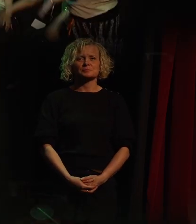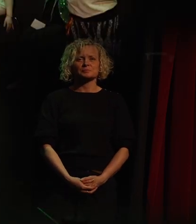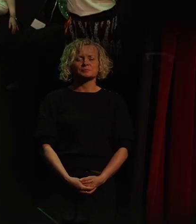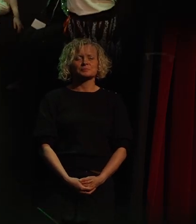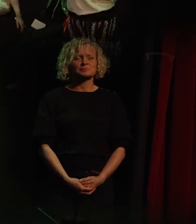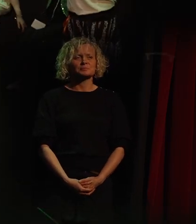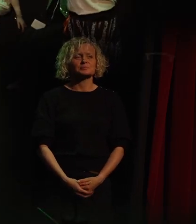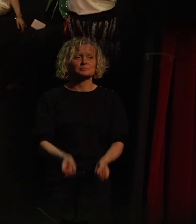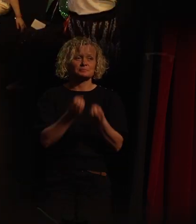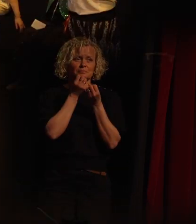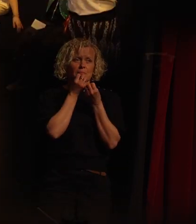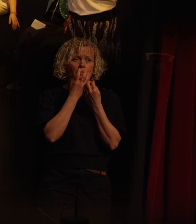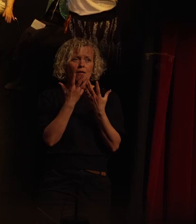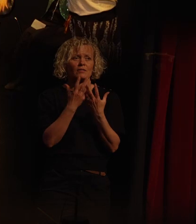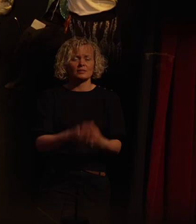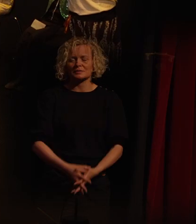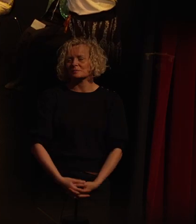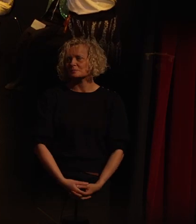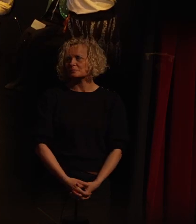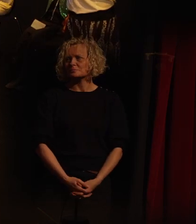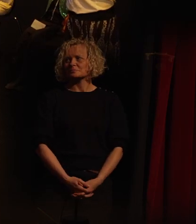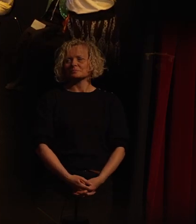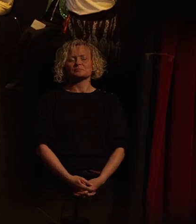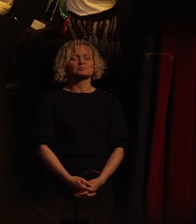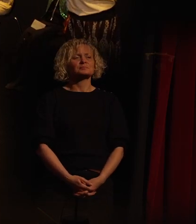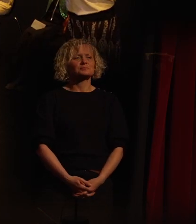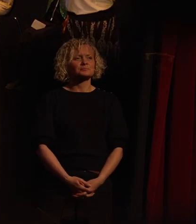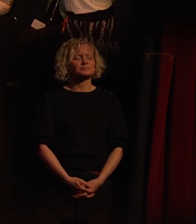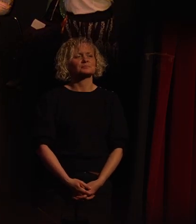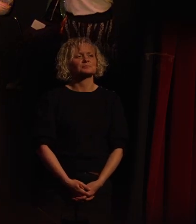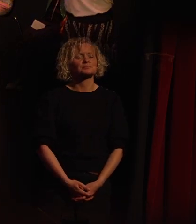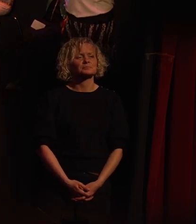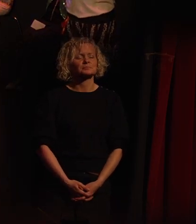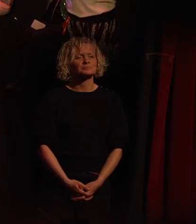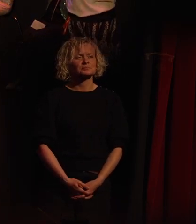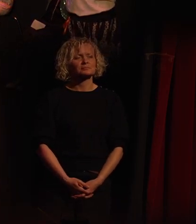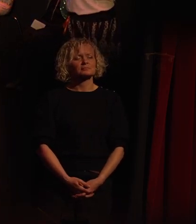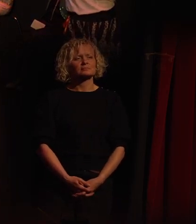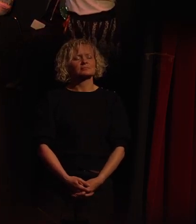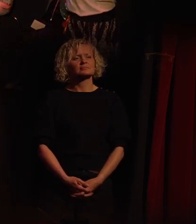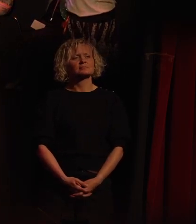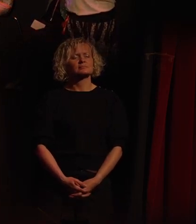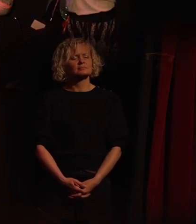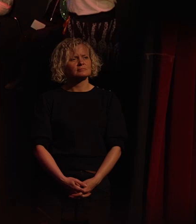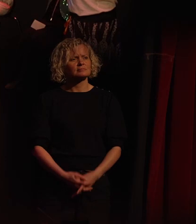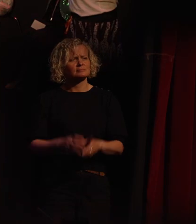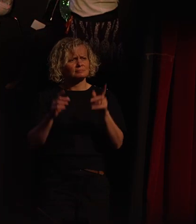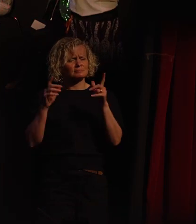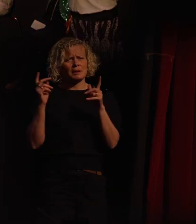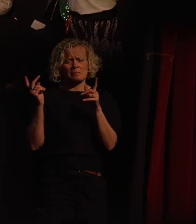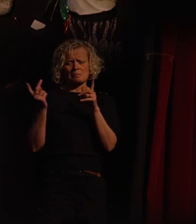Down. Marvellous, take your arms in front of you. Wiggle your fingers, circles. If you laugh at different